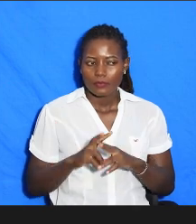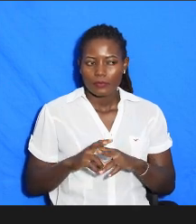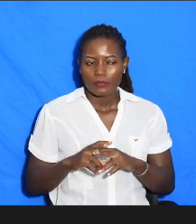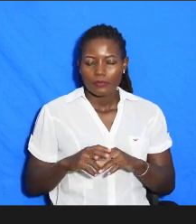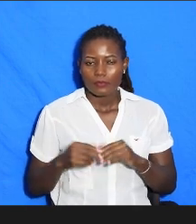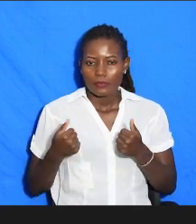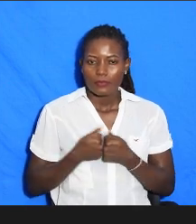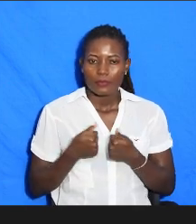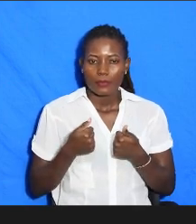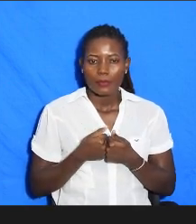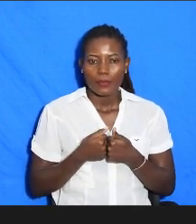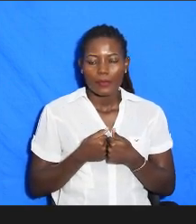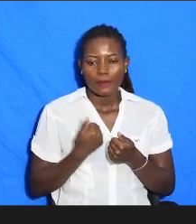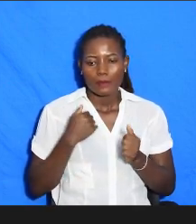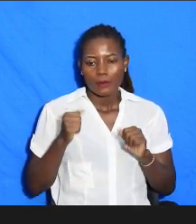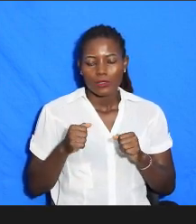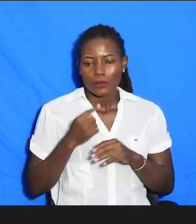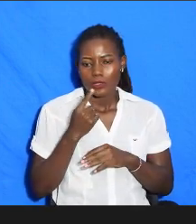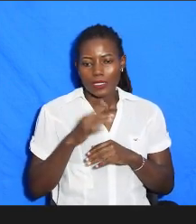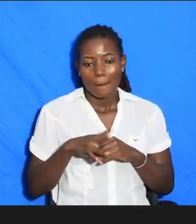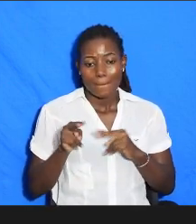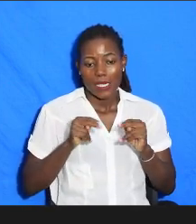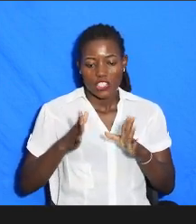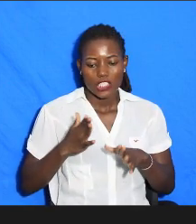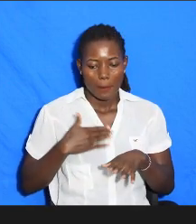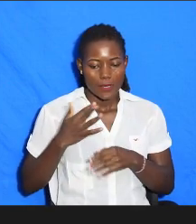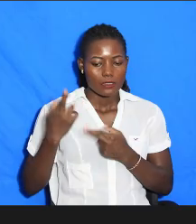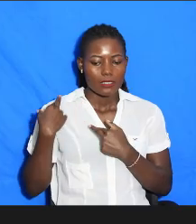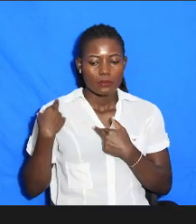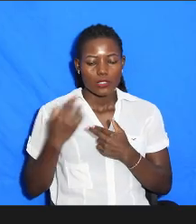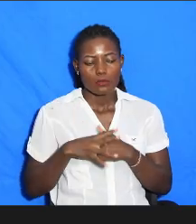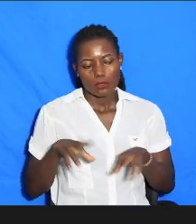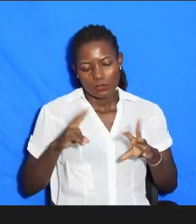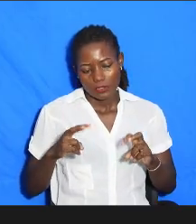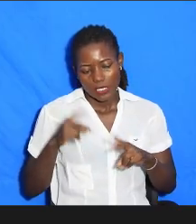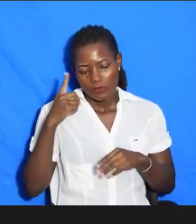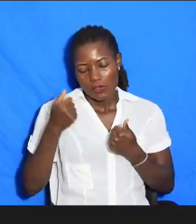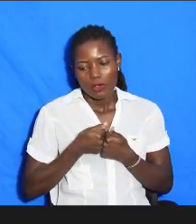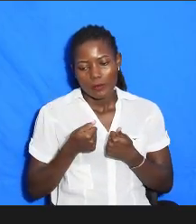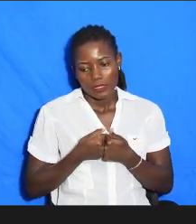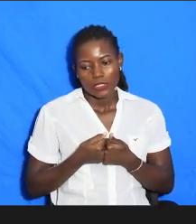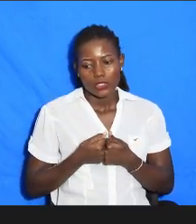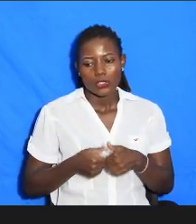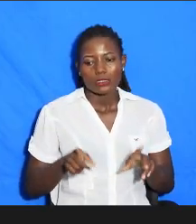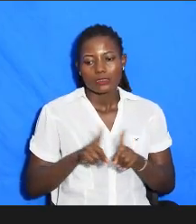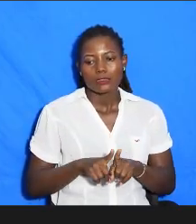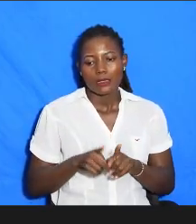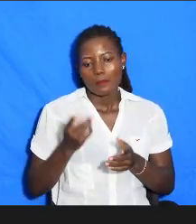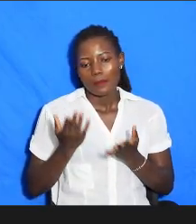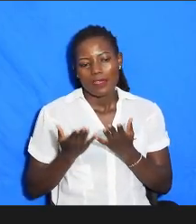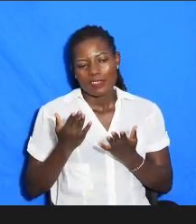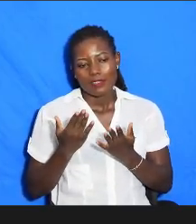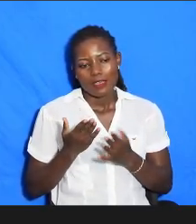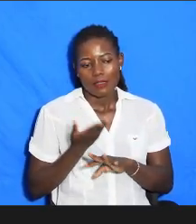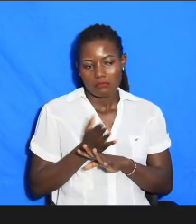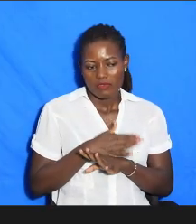can say my manager does that. He normally looks for races, and also I can check either the previous races